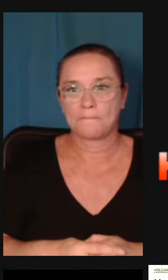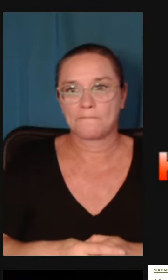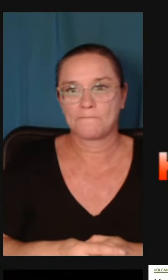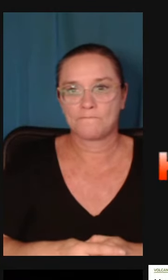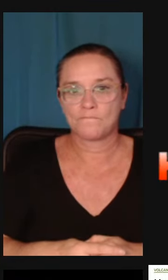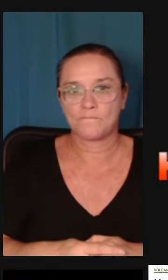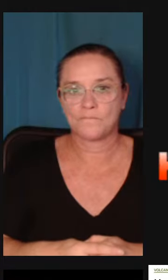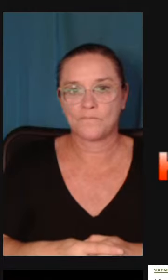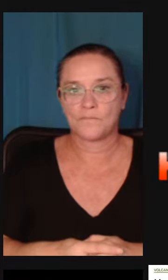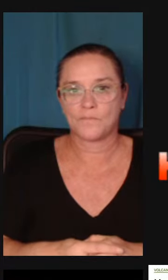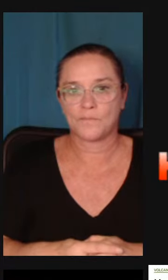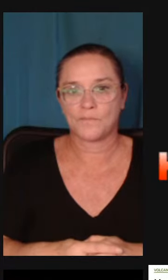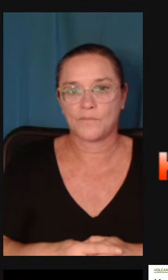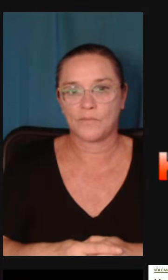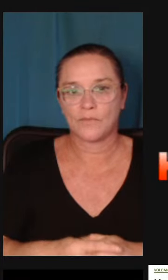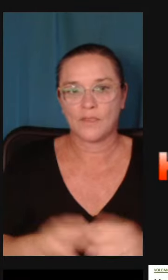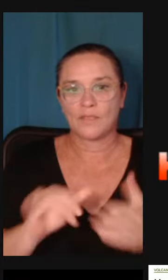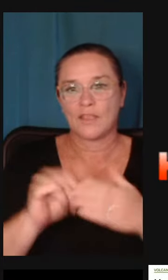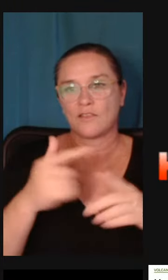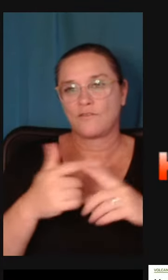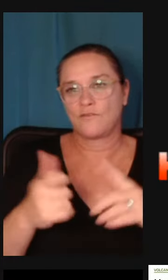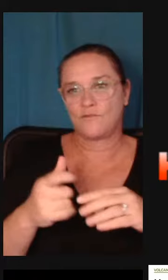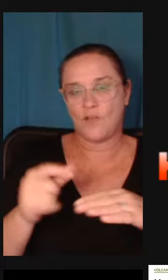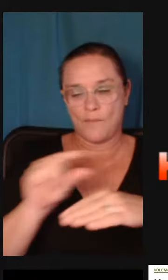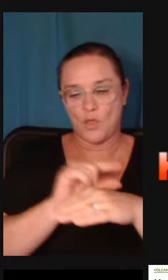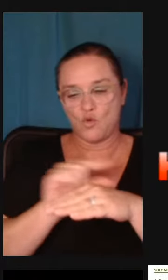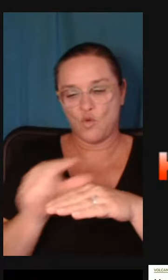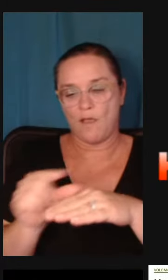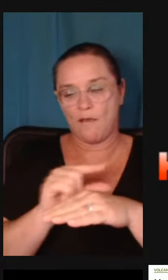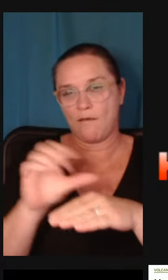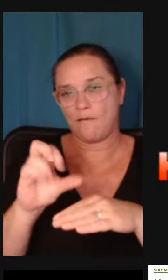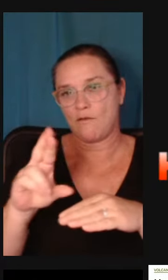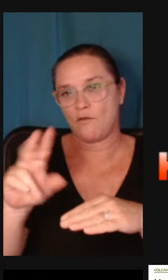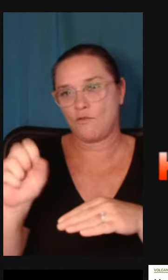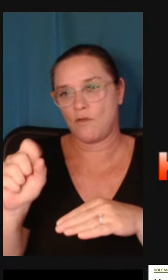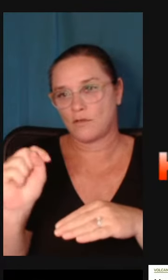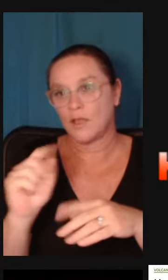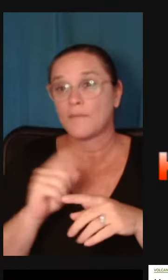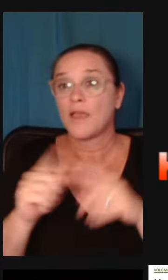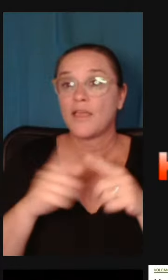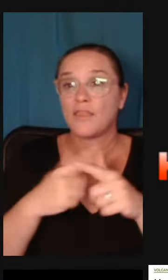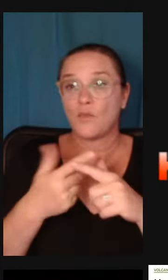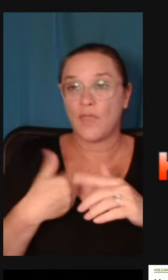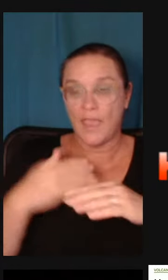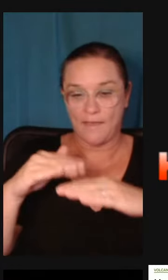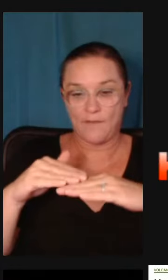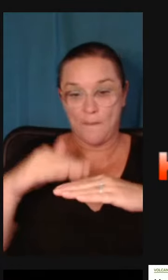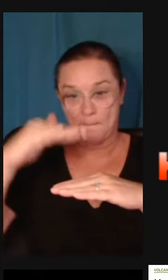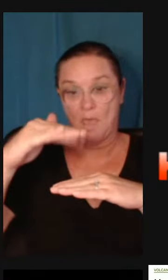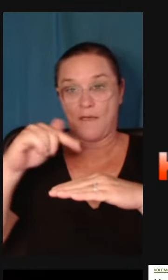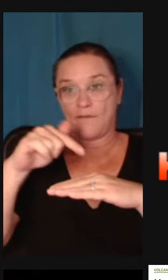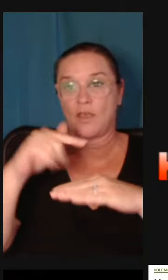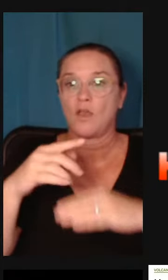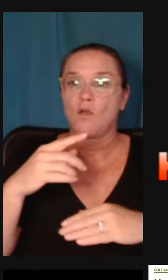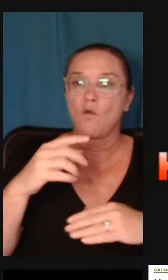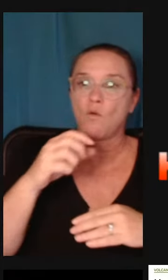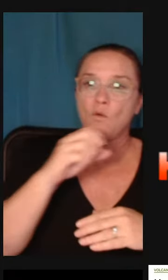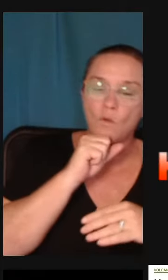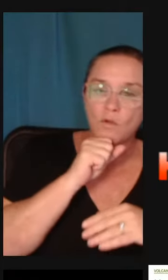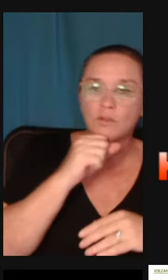of the crust there, but you can get them all the way through to the top, which can be these oranges and yellows as well, and reds as well